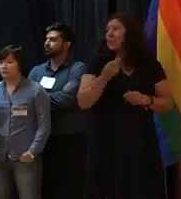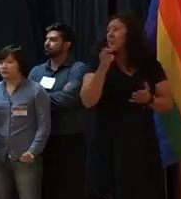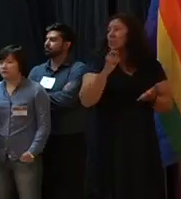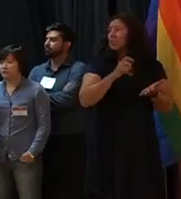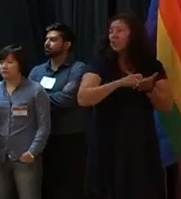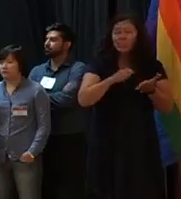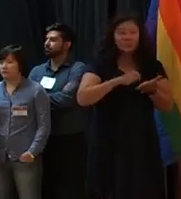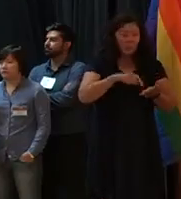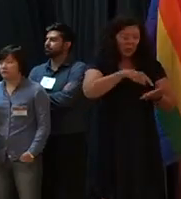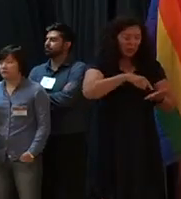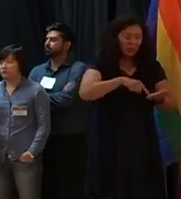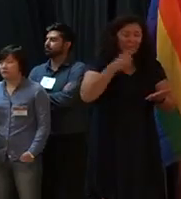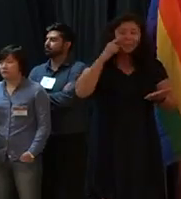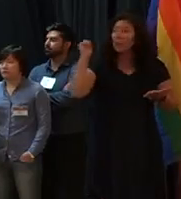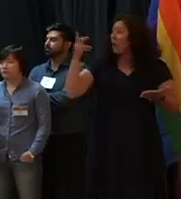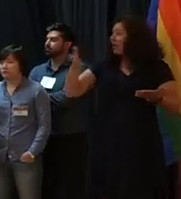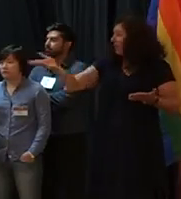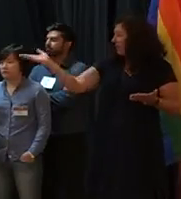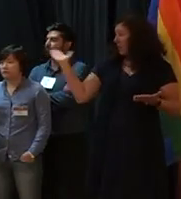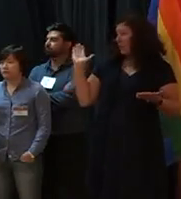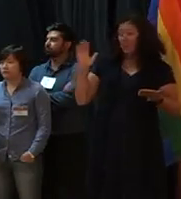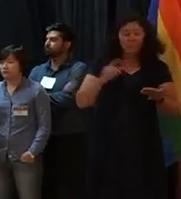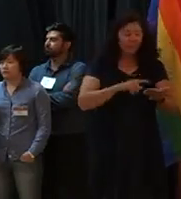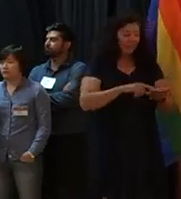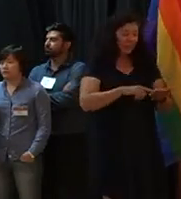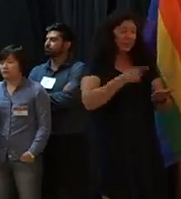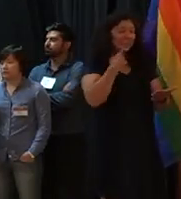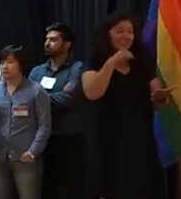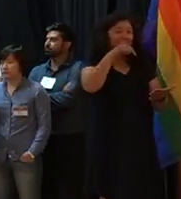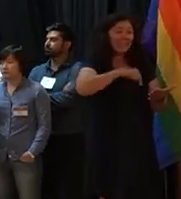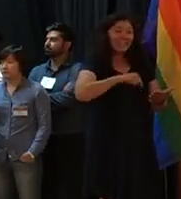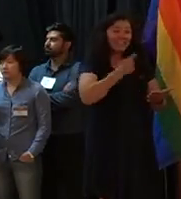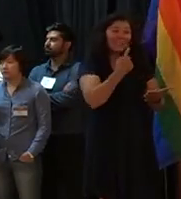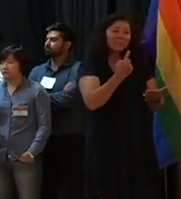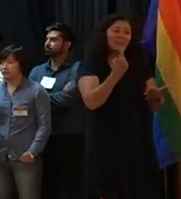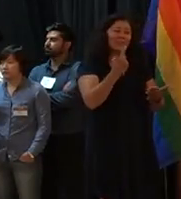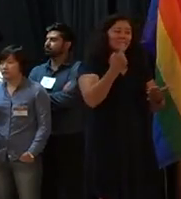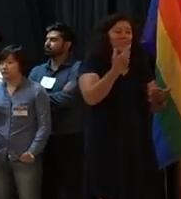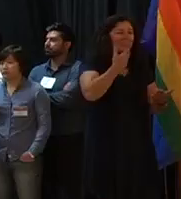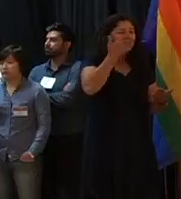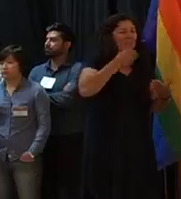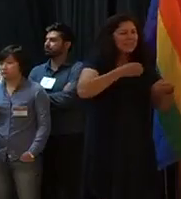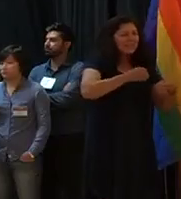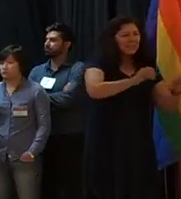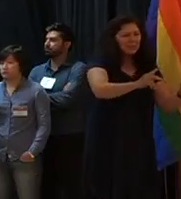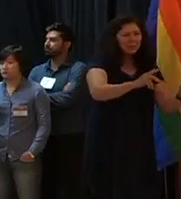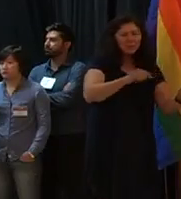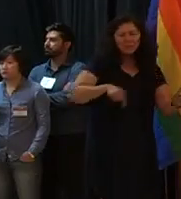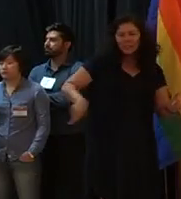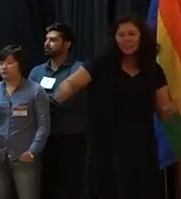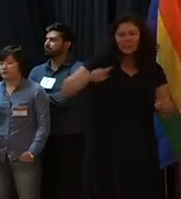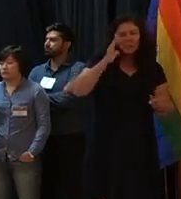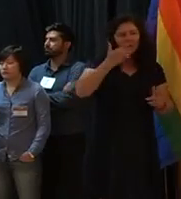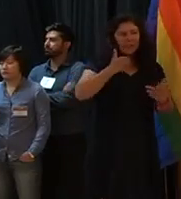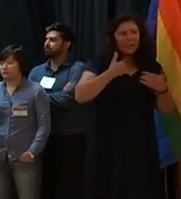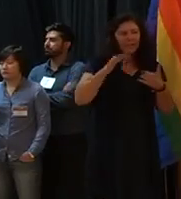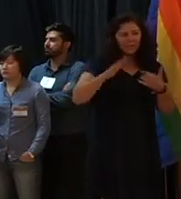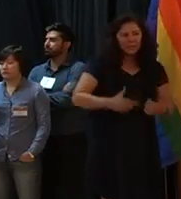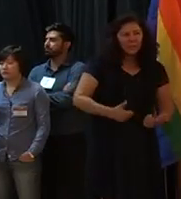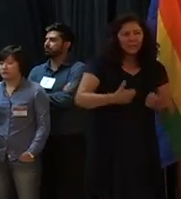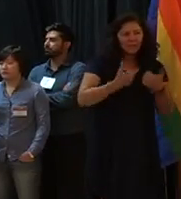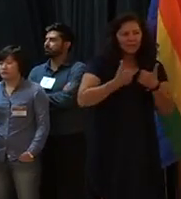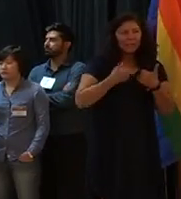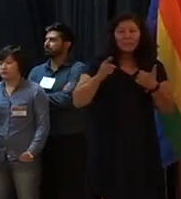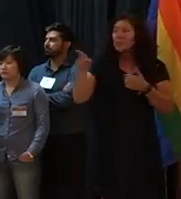to all of you on this program. This is one of the greatest opportunities you will ever have in your life. You